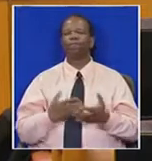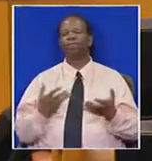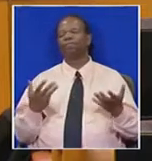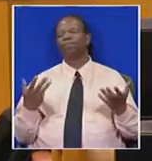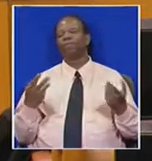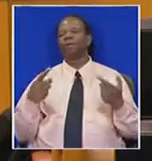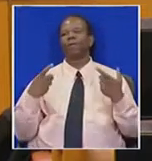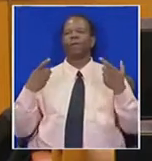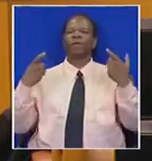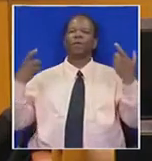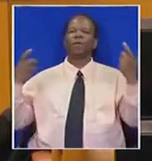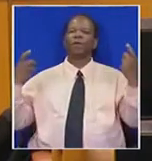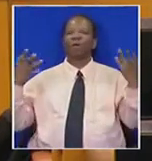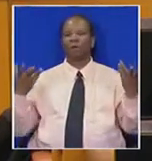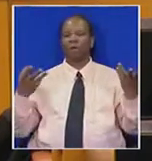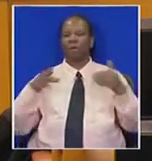Order, members.